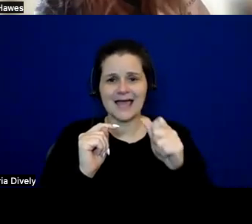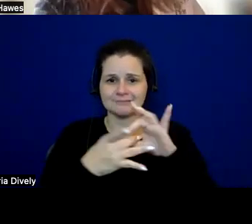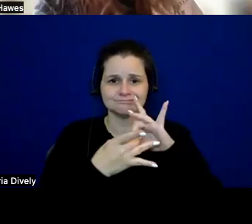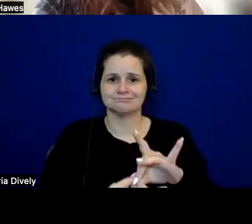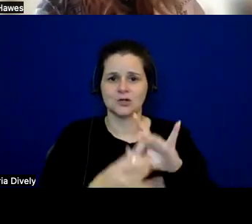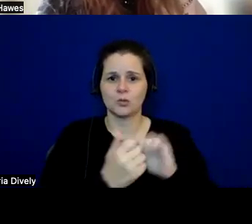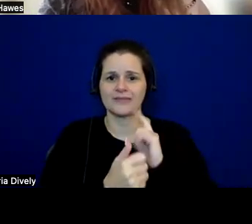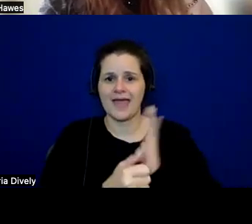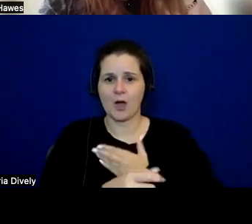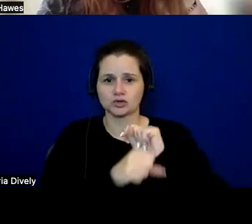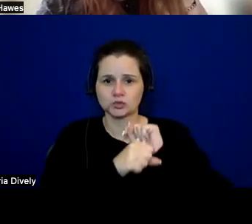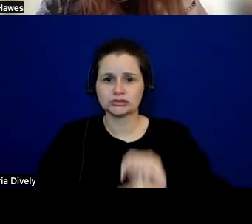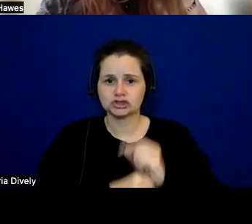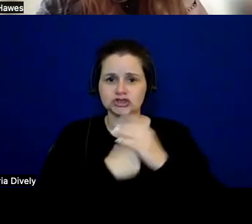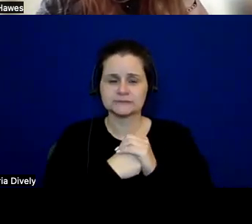values.